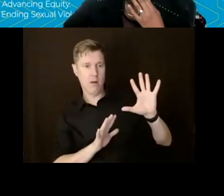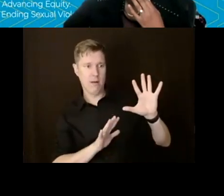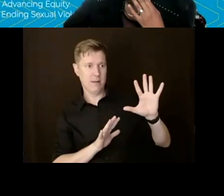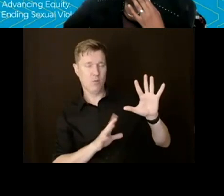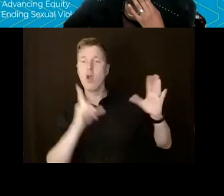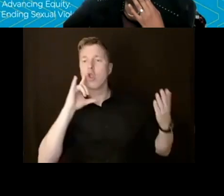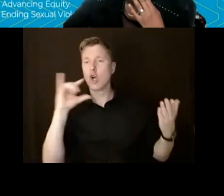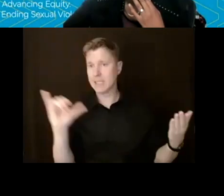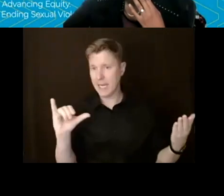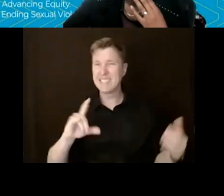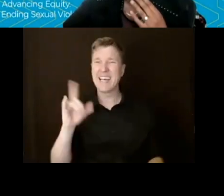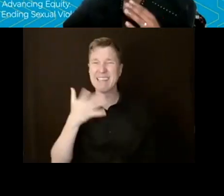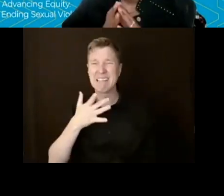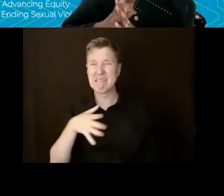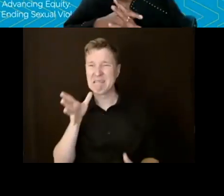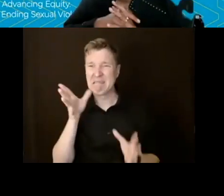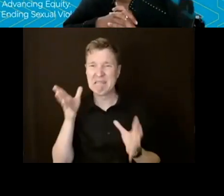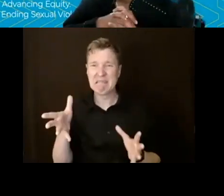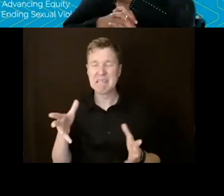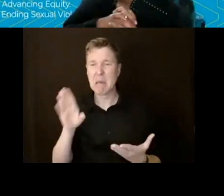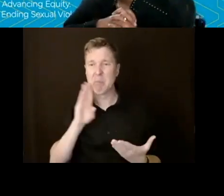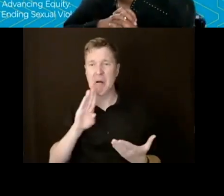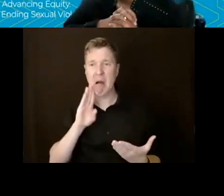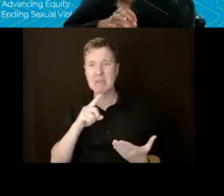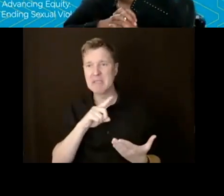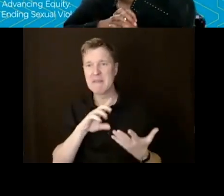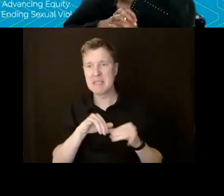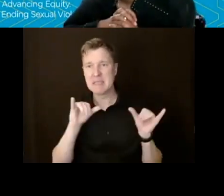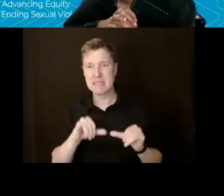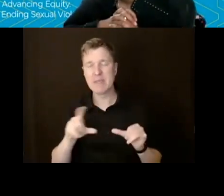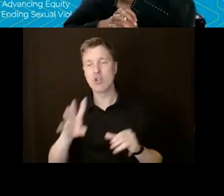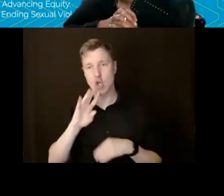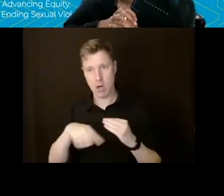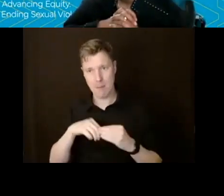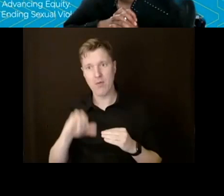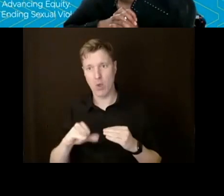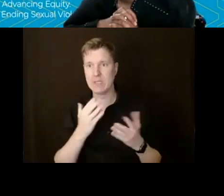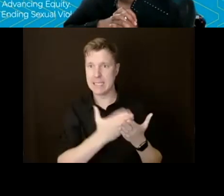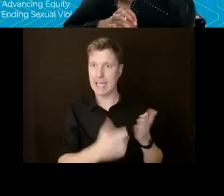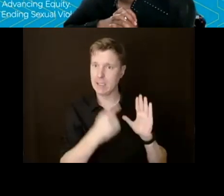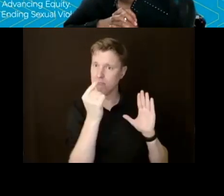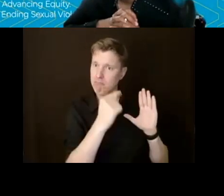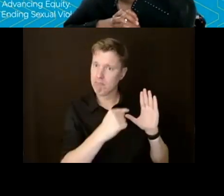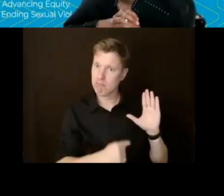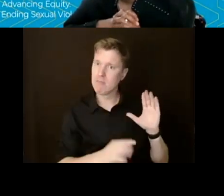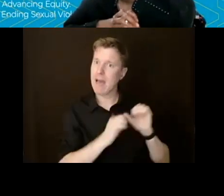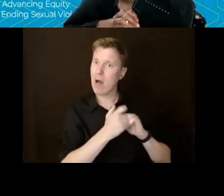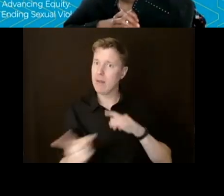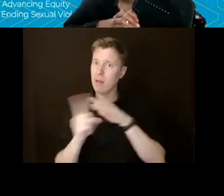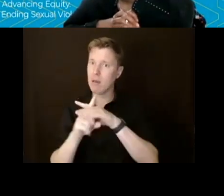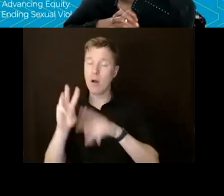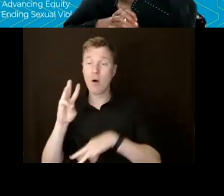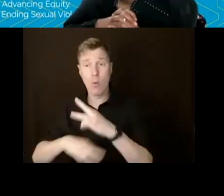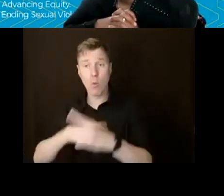nasty tasting brownies of these systems. We have to actually talk about those things. How do they manifest in the world?